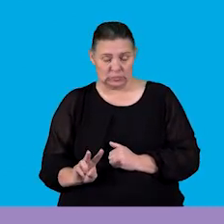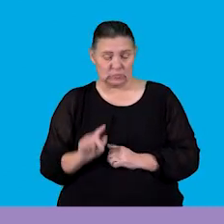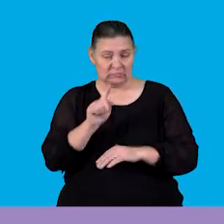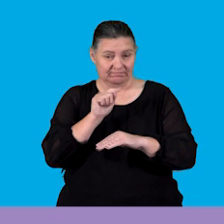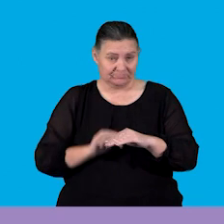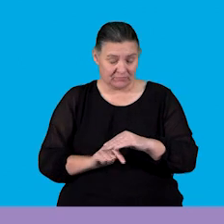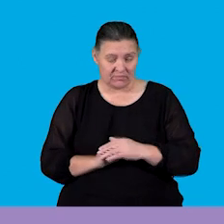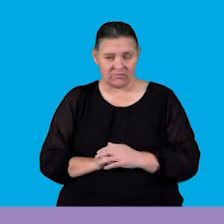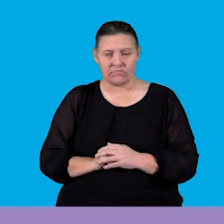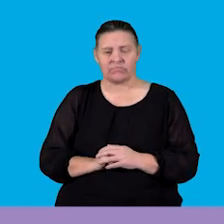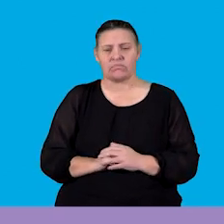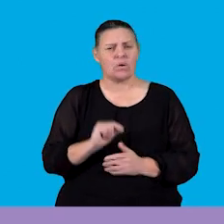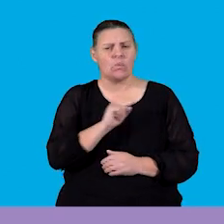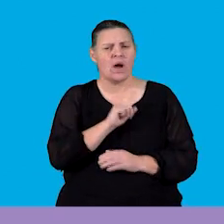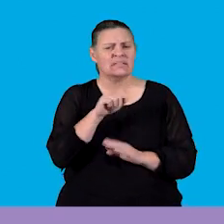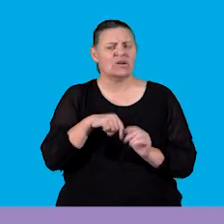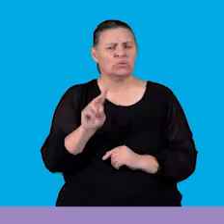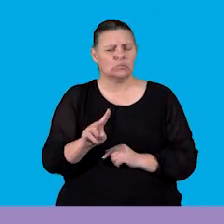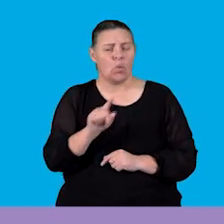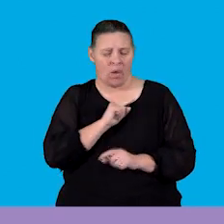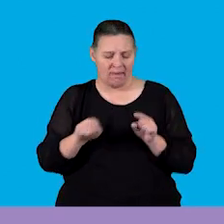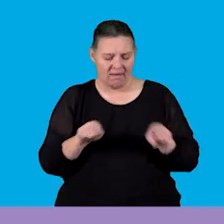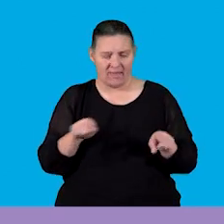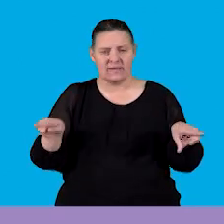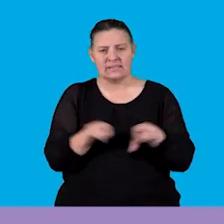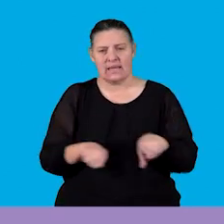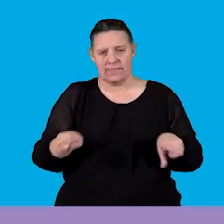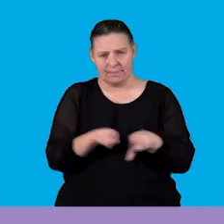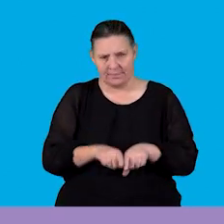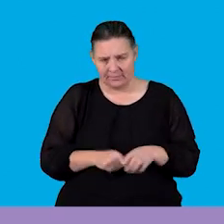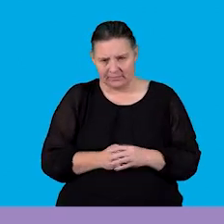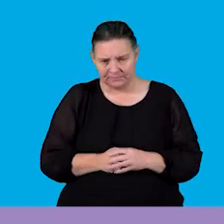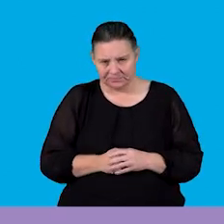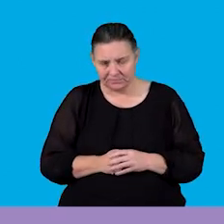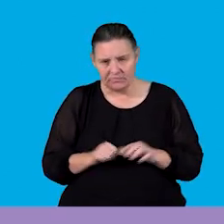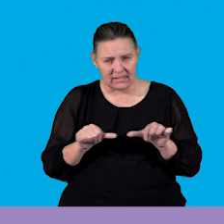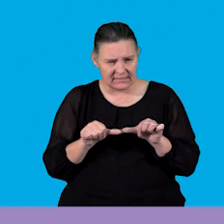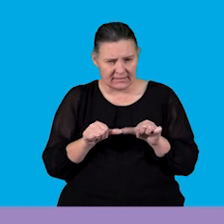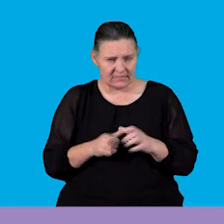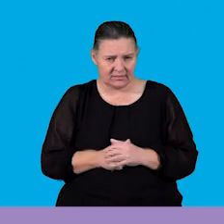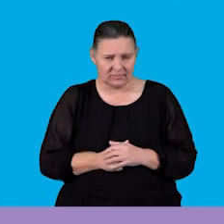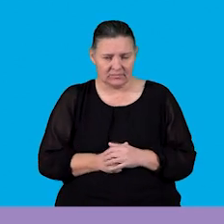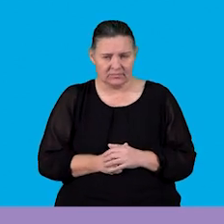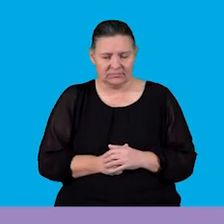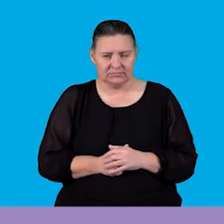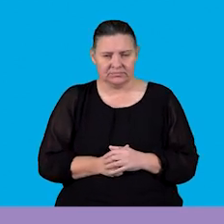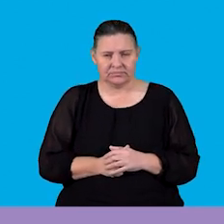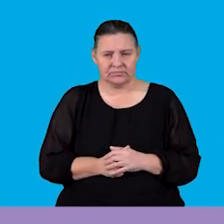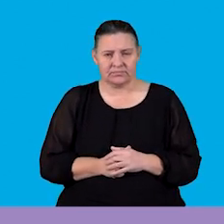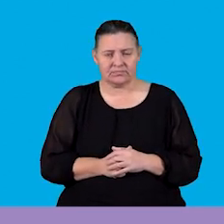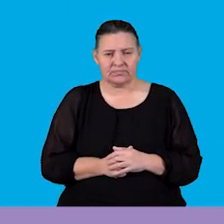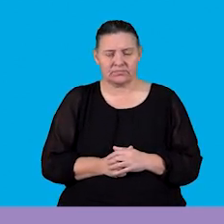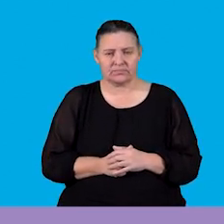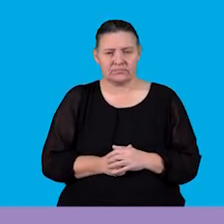going to divide this by 2. Now, why are we dividing it by 2? It's because these two angles are